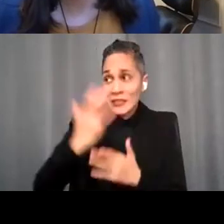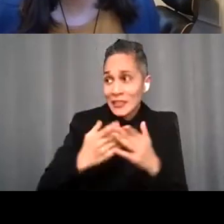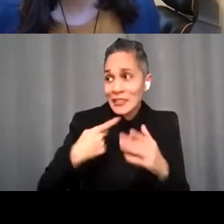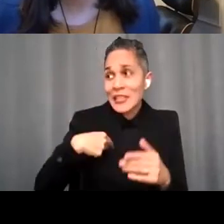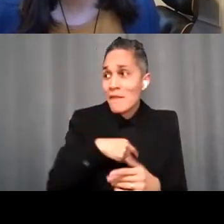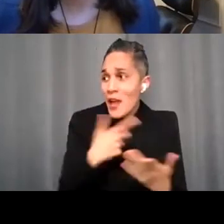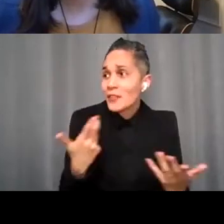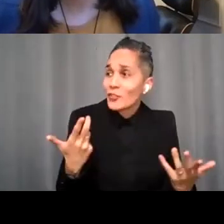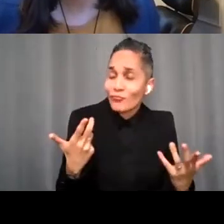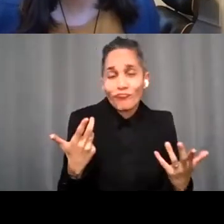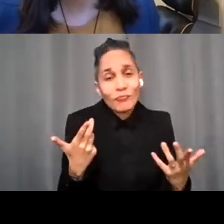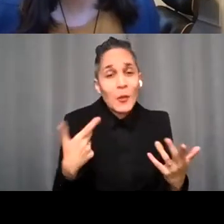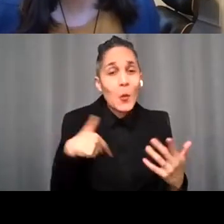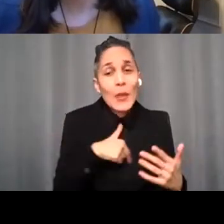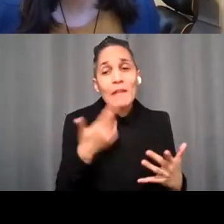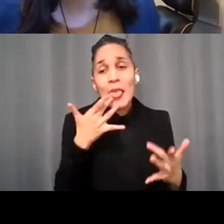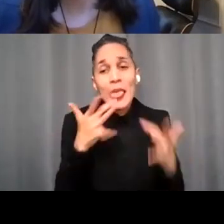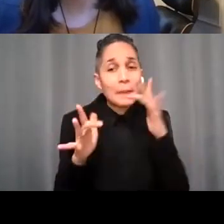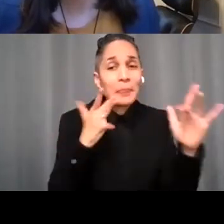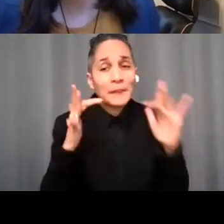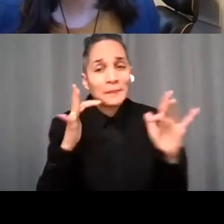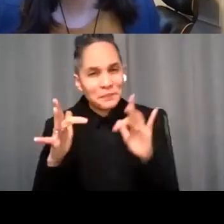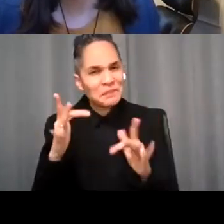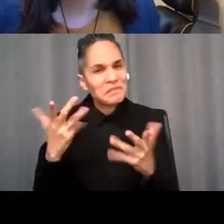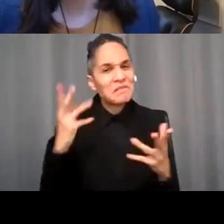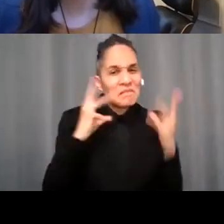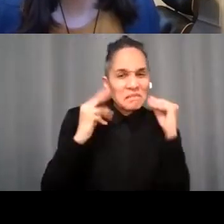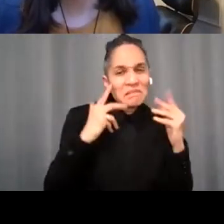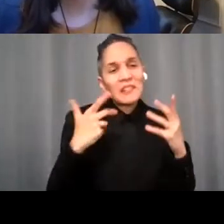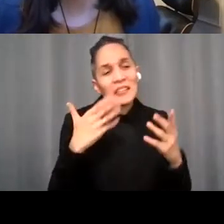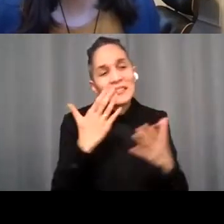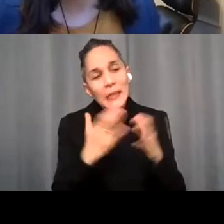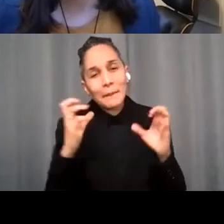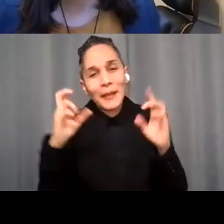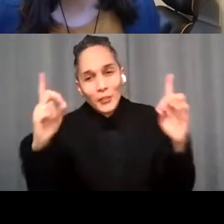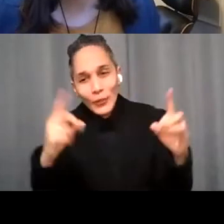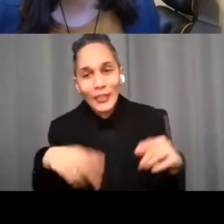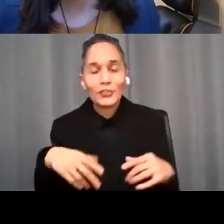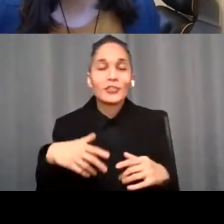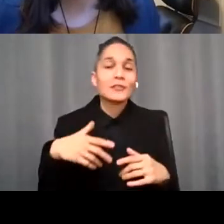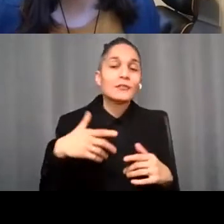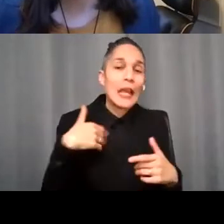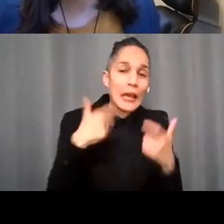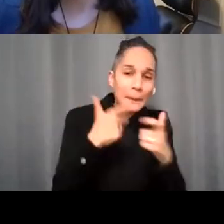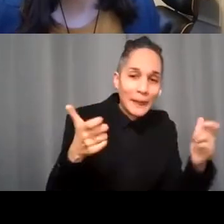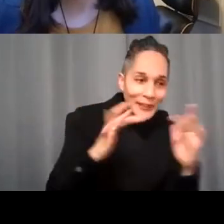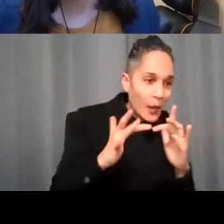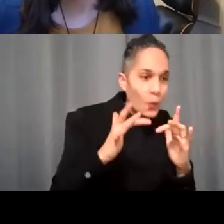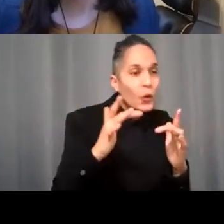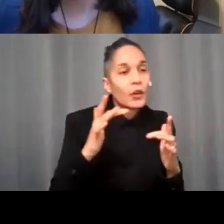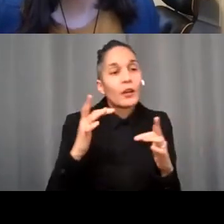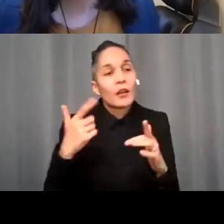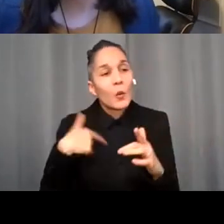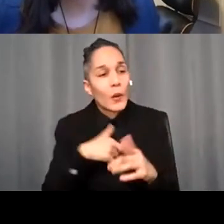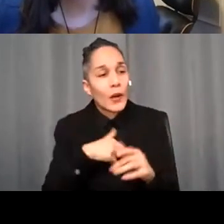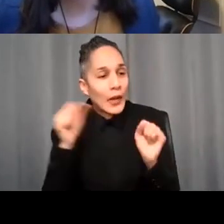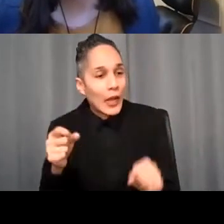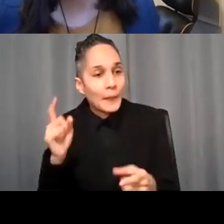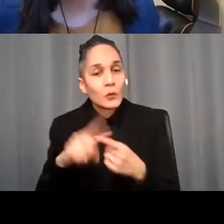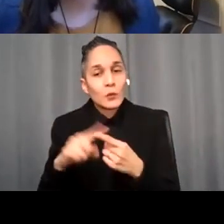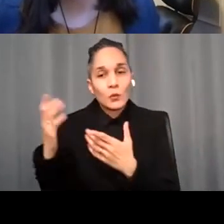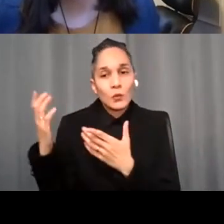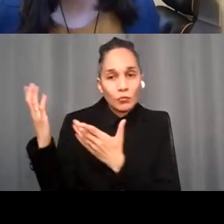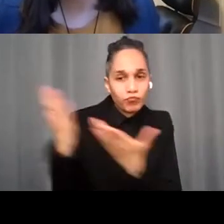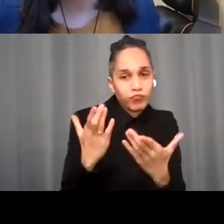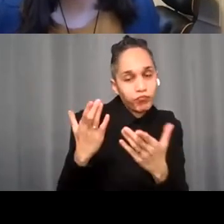you know, sort of dipped our toe into everything and have done all of the educational pieces and have the large network in order to be able to bring these